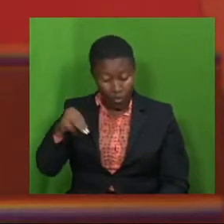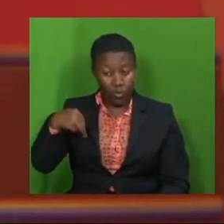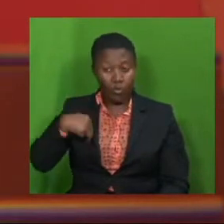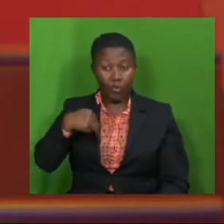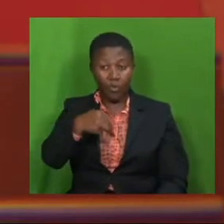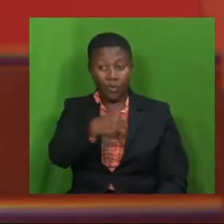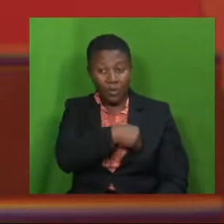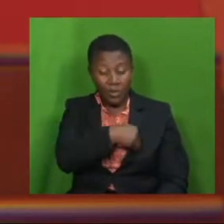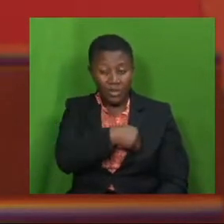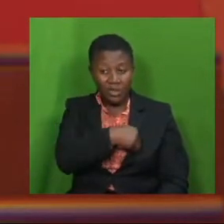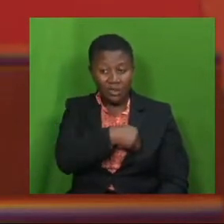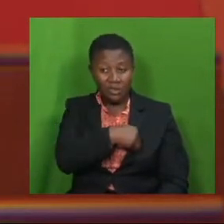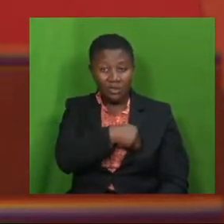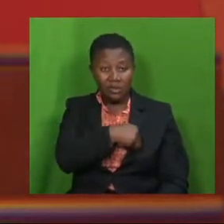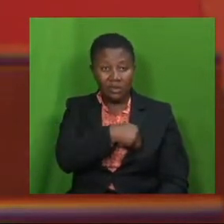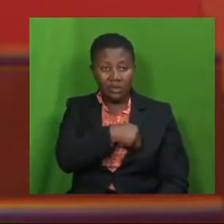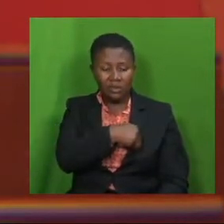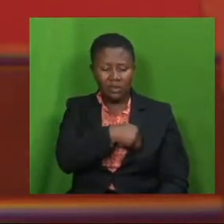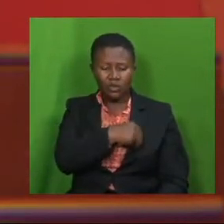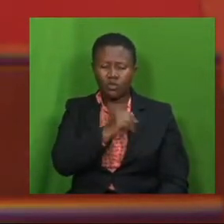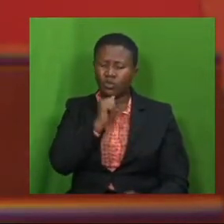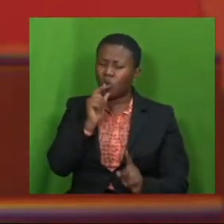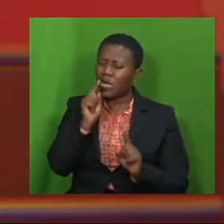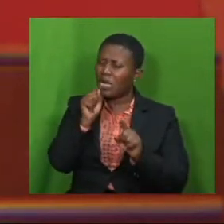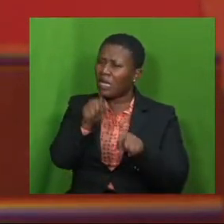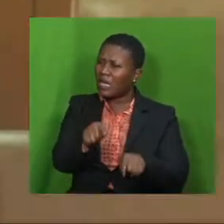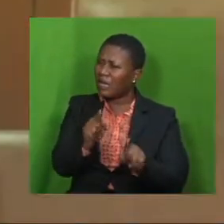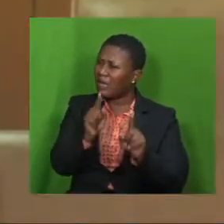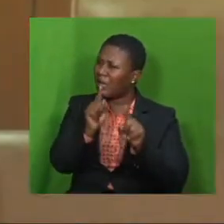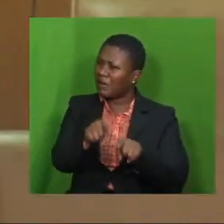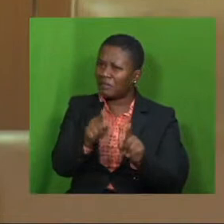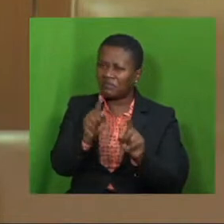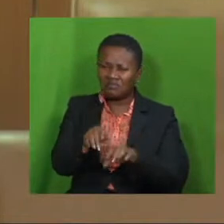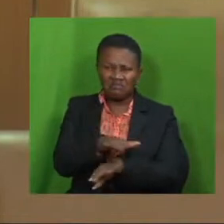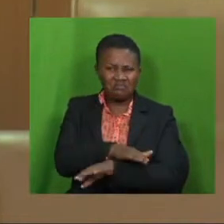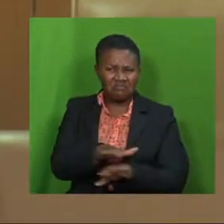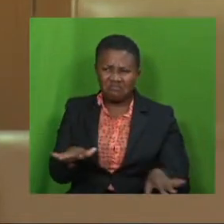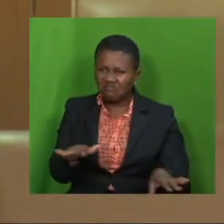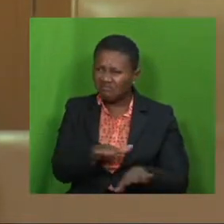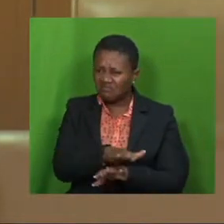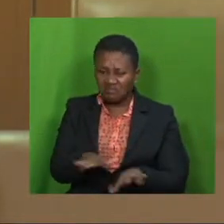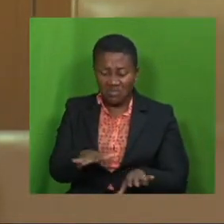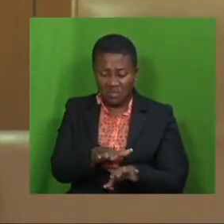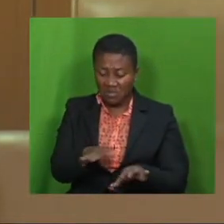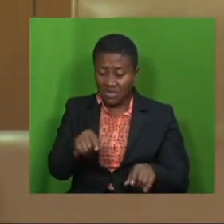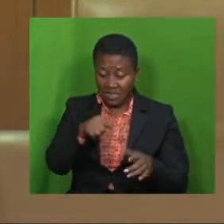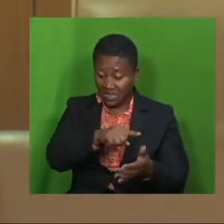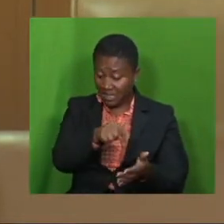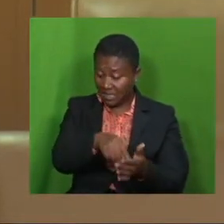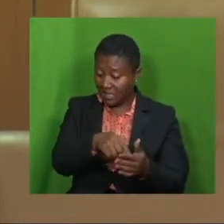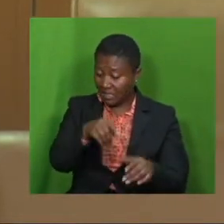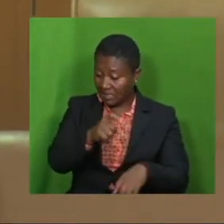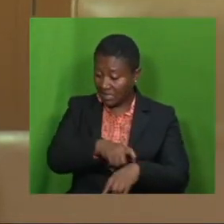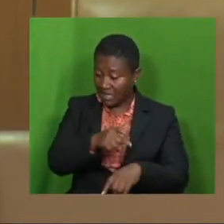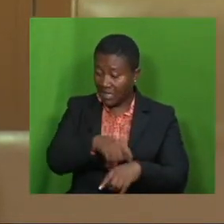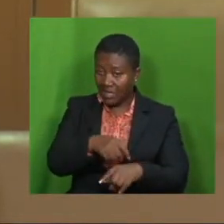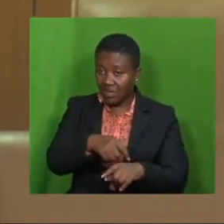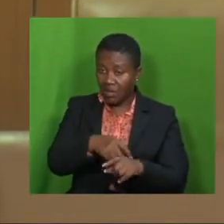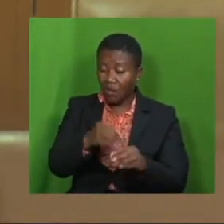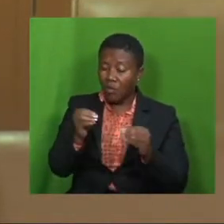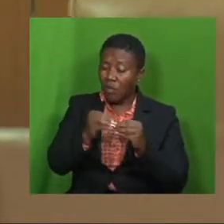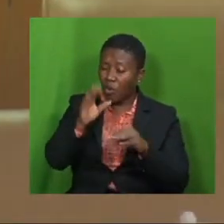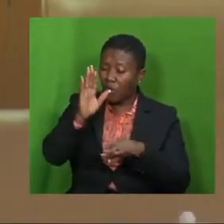so far absented themselves in this meeting for more than 15 sitting days without